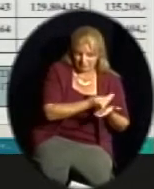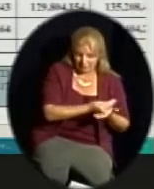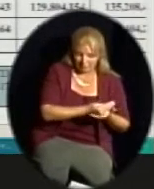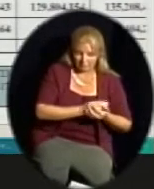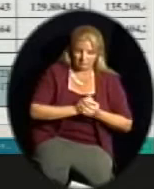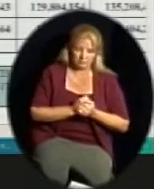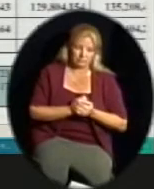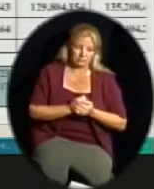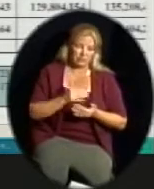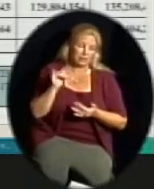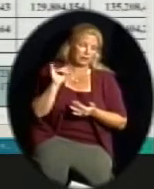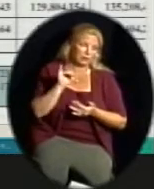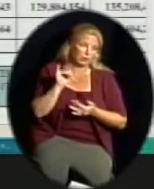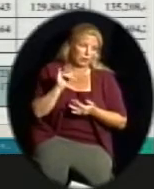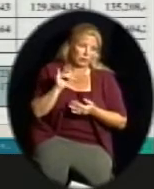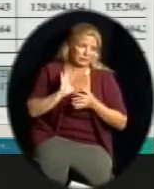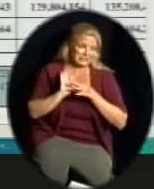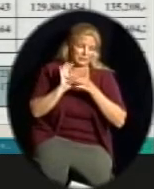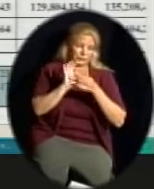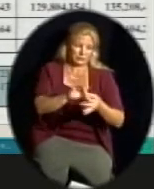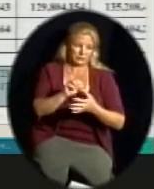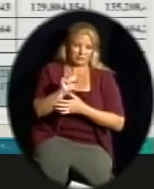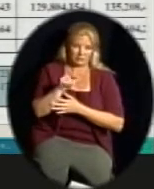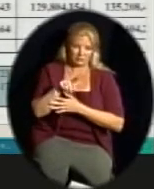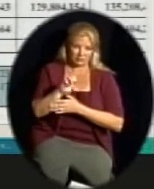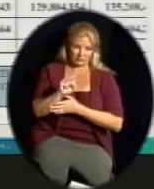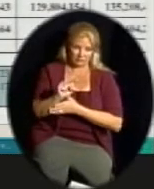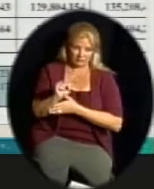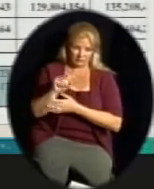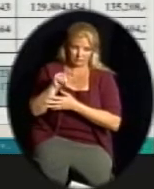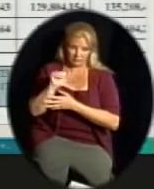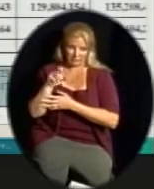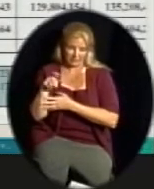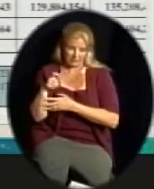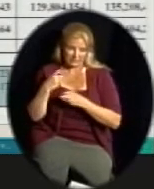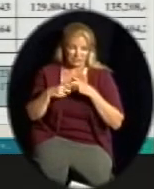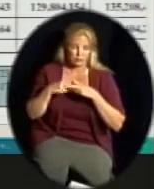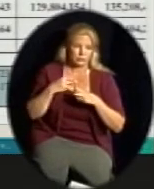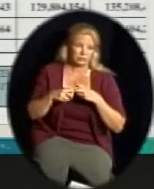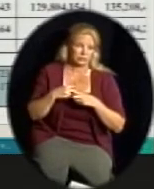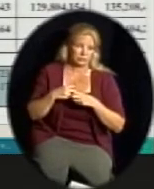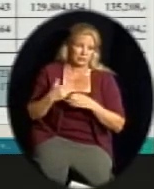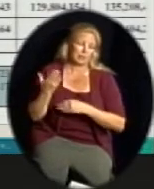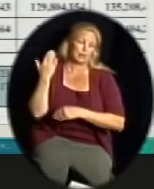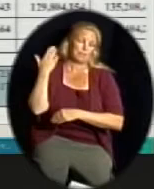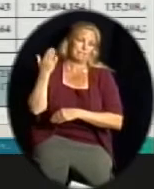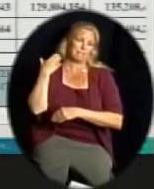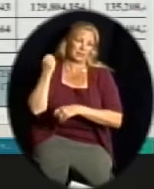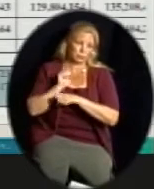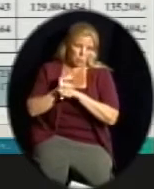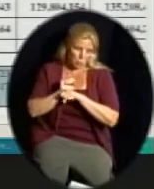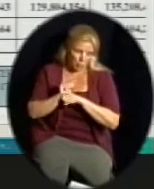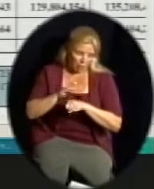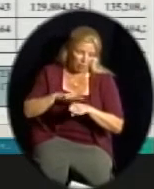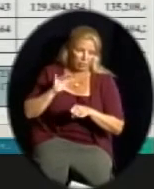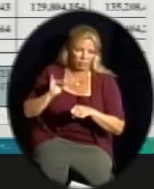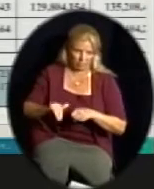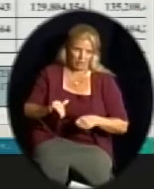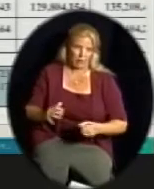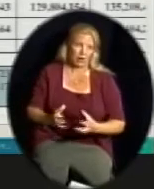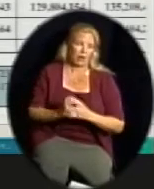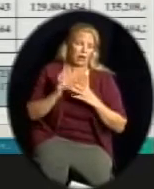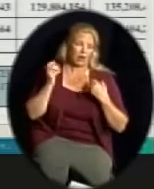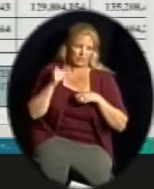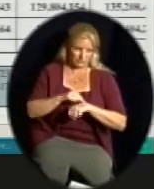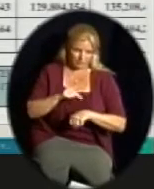the sales tax issue. We've spent quite a bit of time on that in the past, but the reality is that we now have